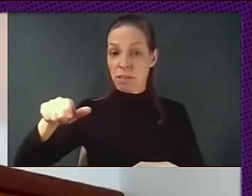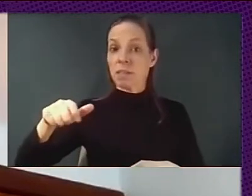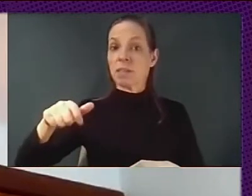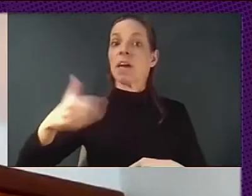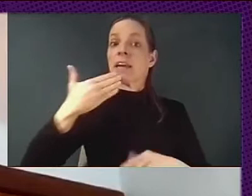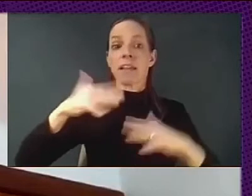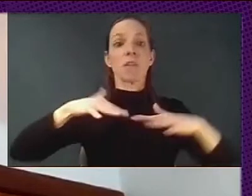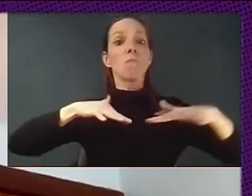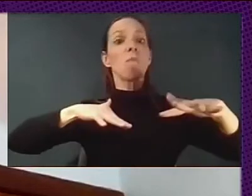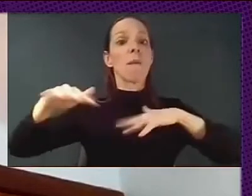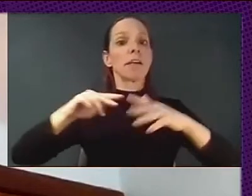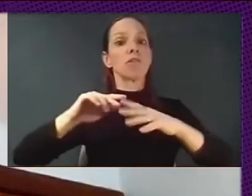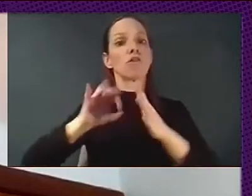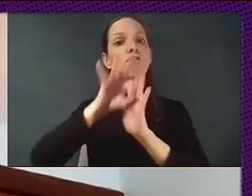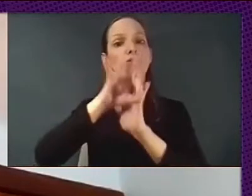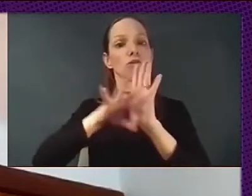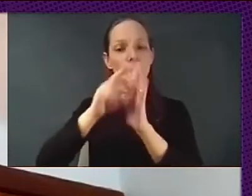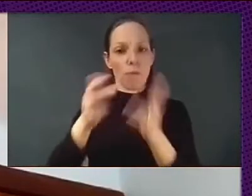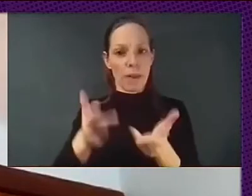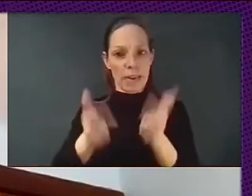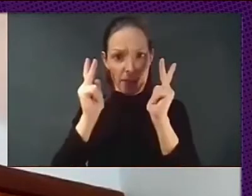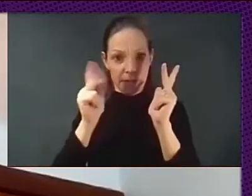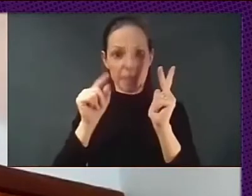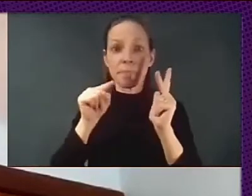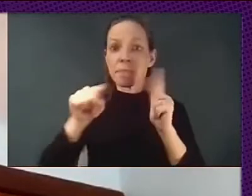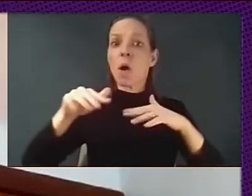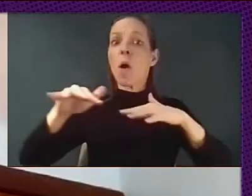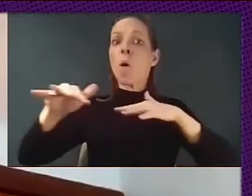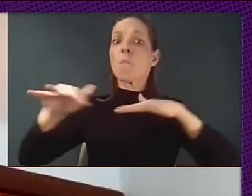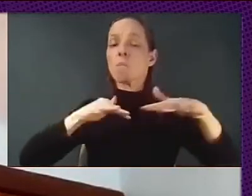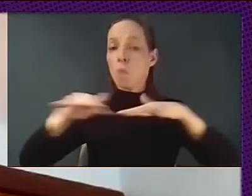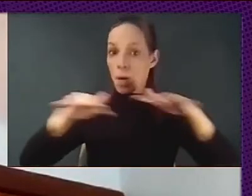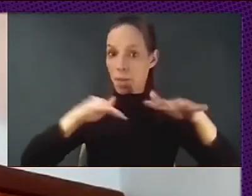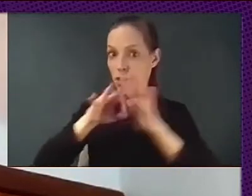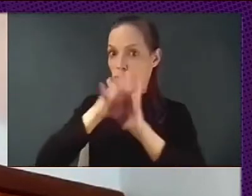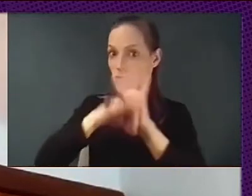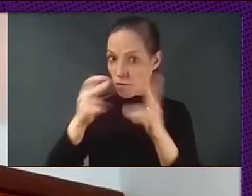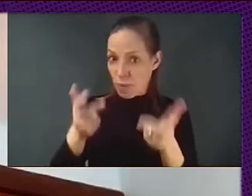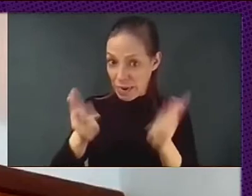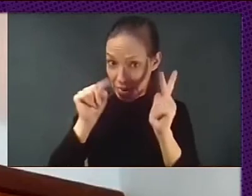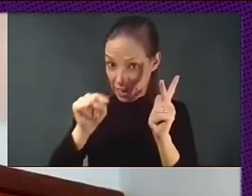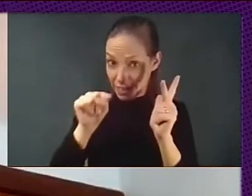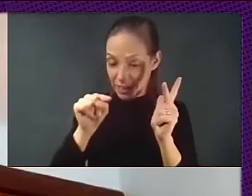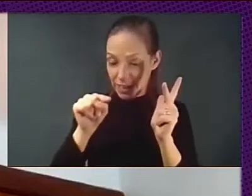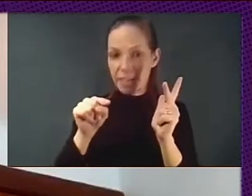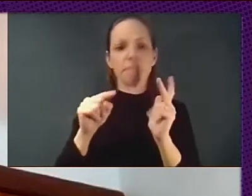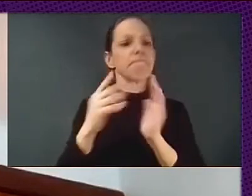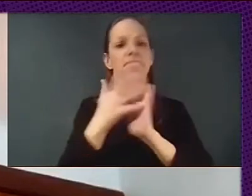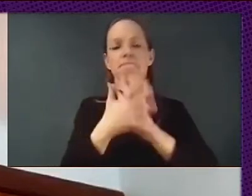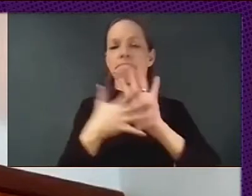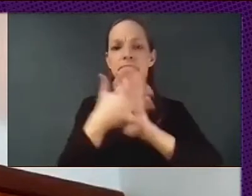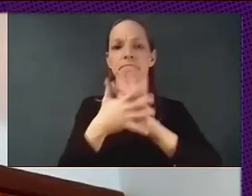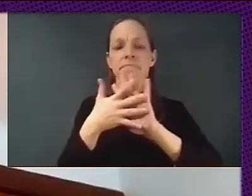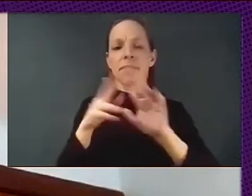as a movement, I guess you can say, because there was sharing of technology before the mid-80s, but Richard Stallman was